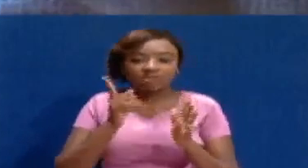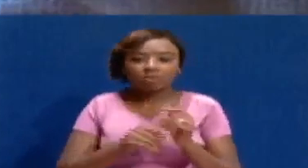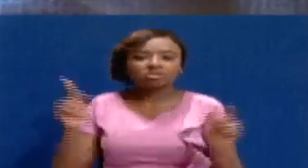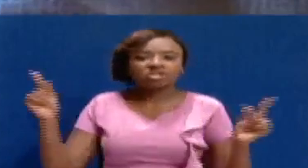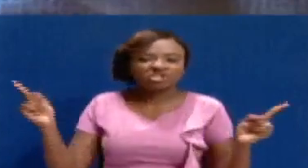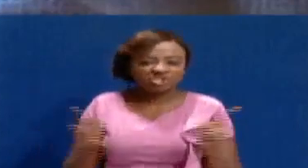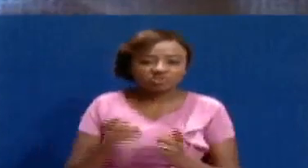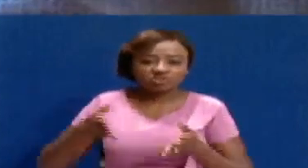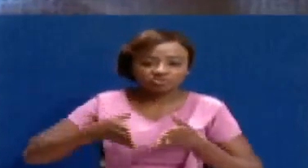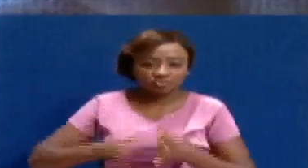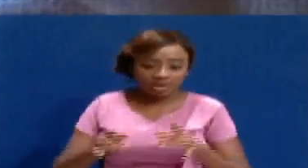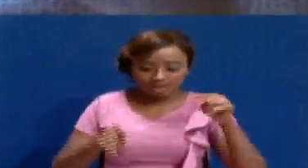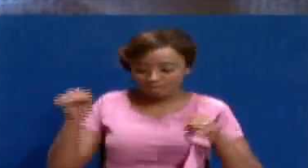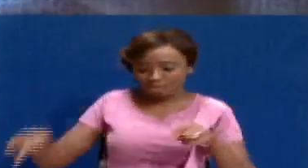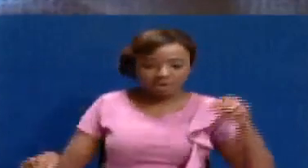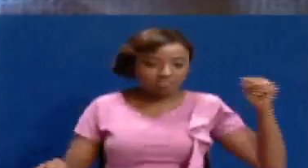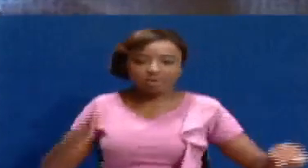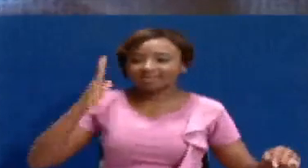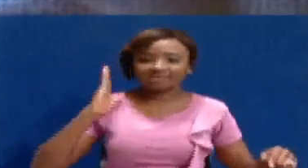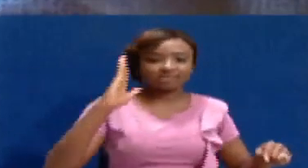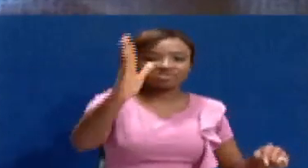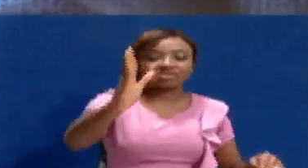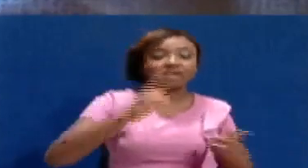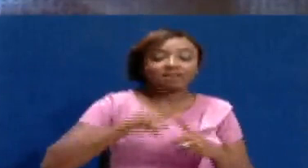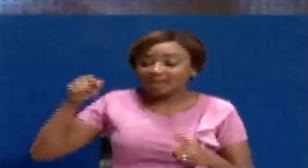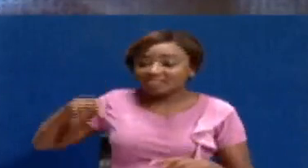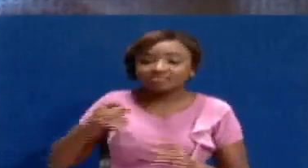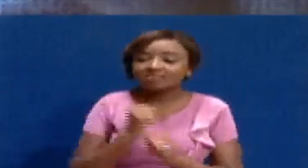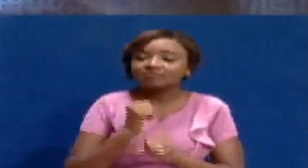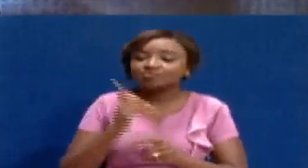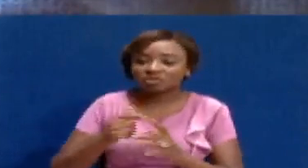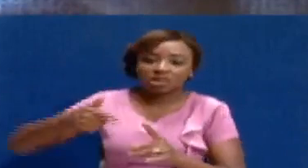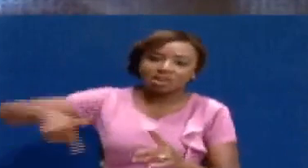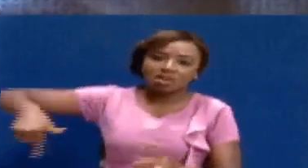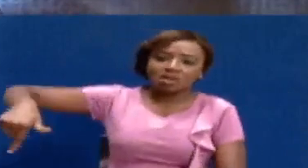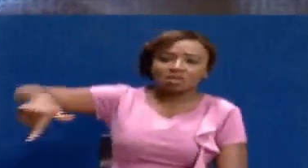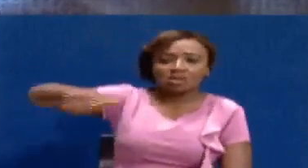shortest distance between two points is a straight line. And so